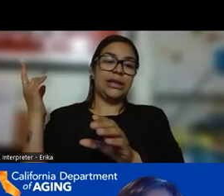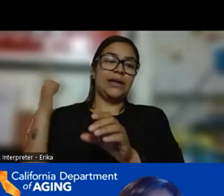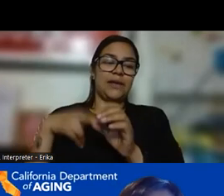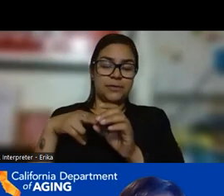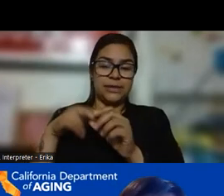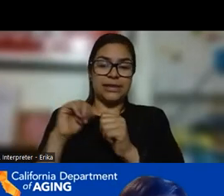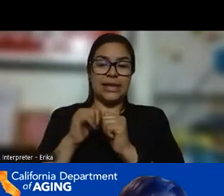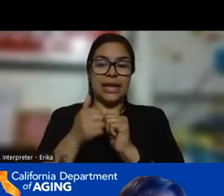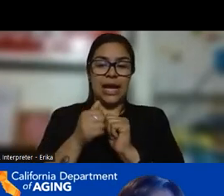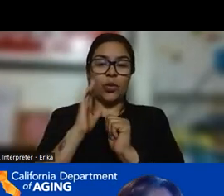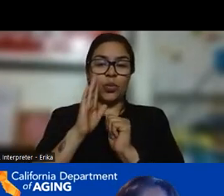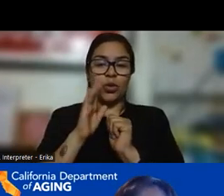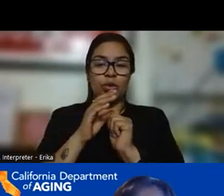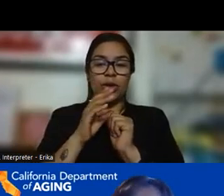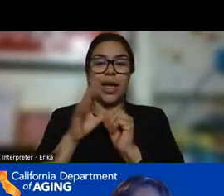community-based